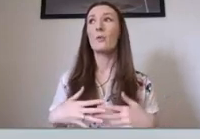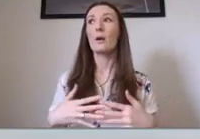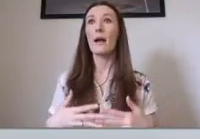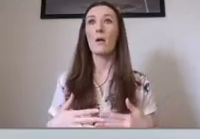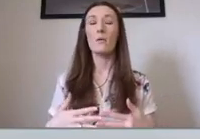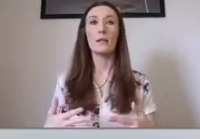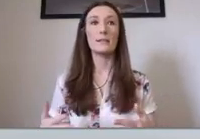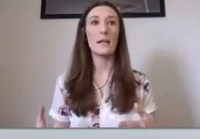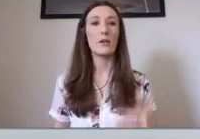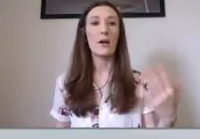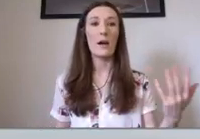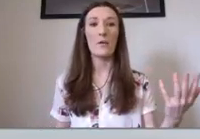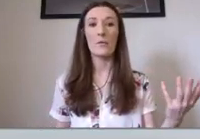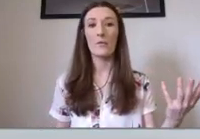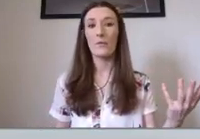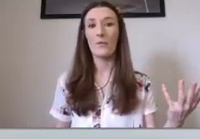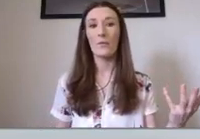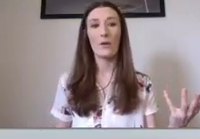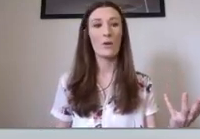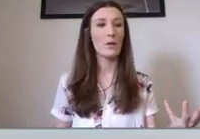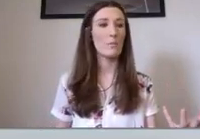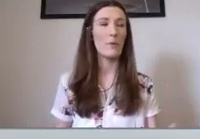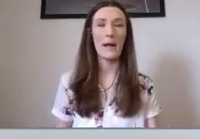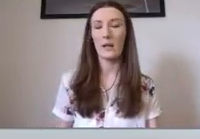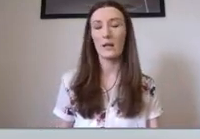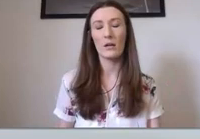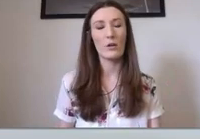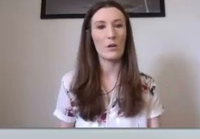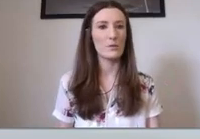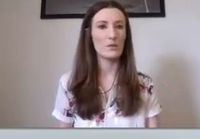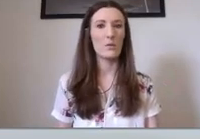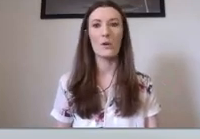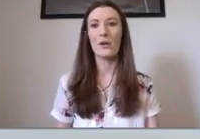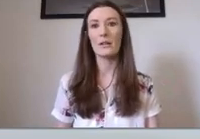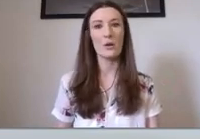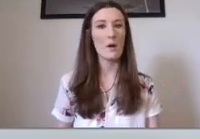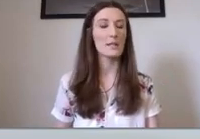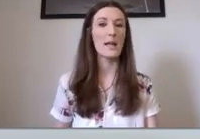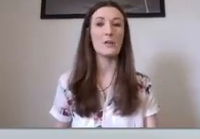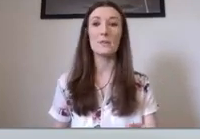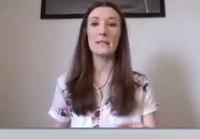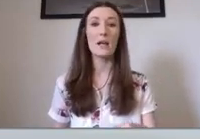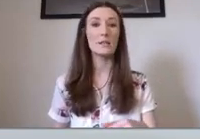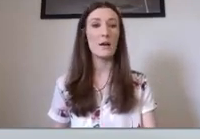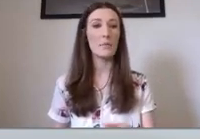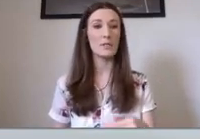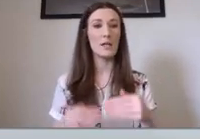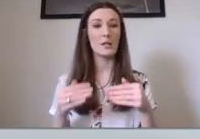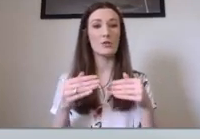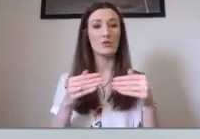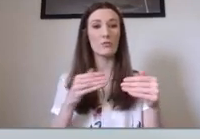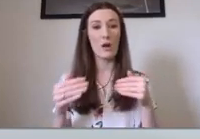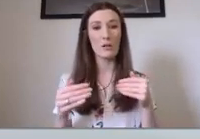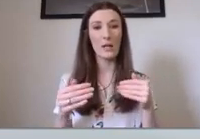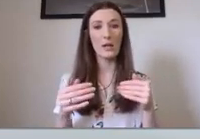if you are out, let's say you're out buying clothes or you're at Starbucks and you see a deaf person